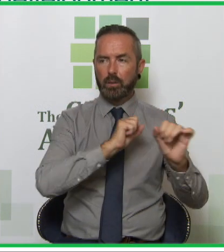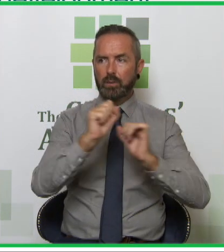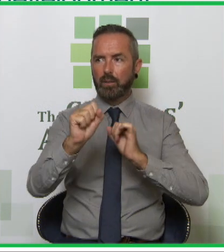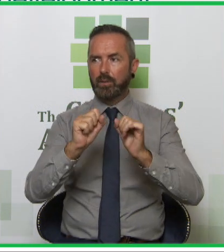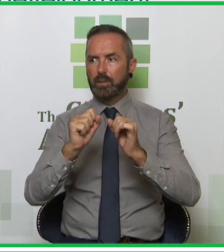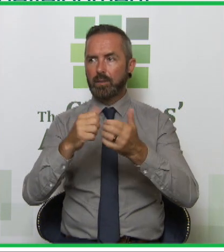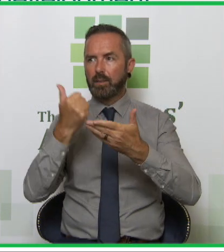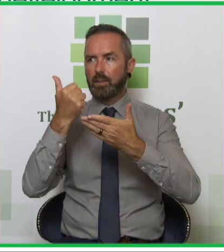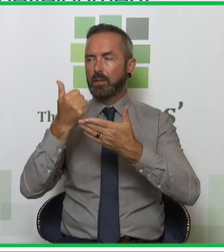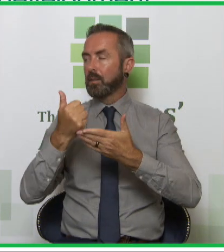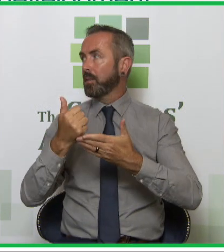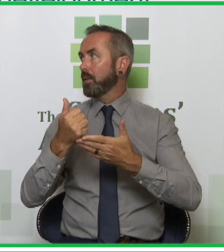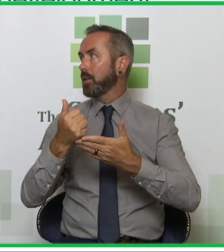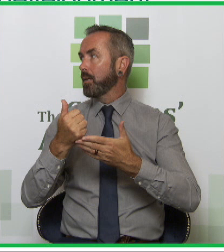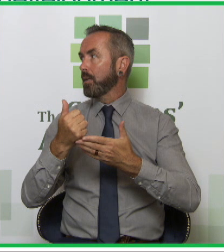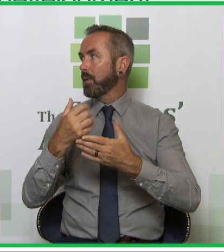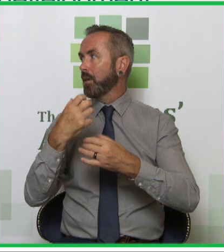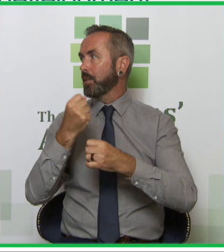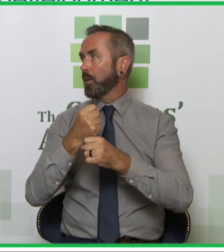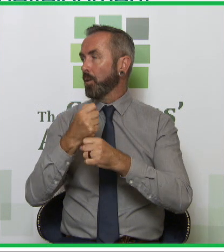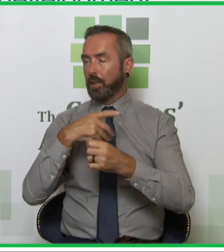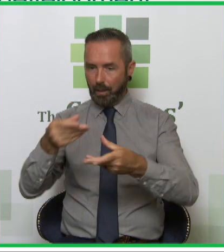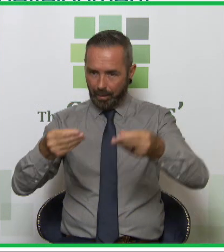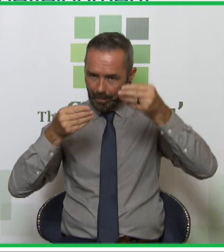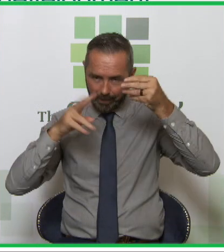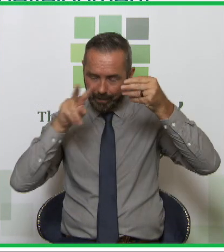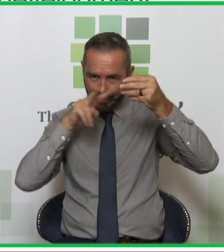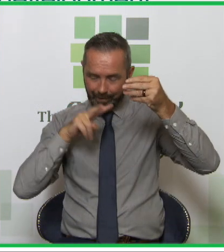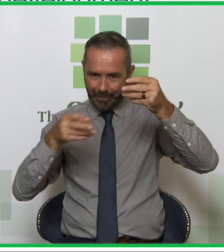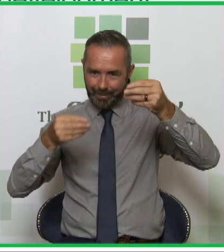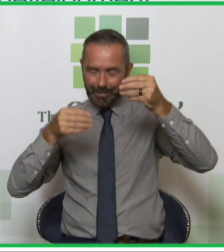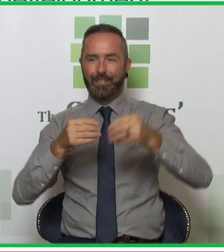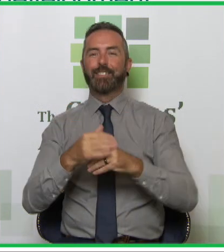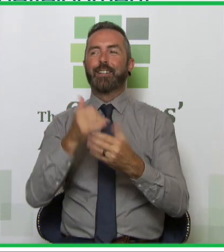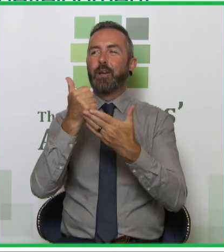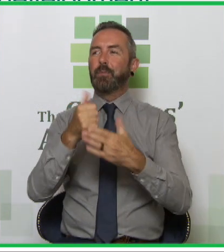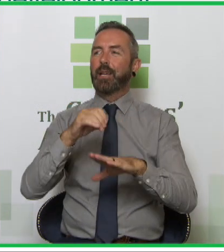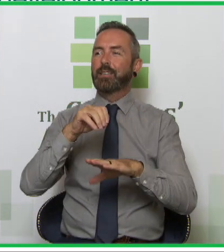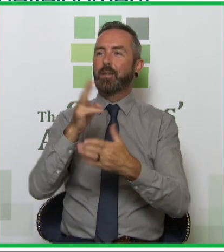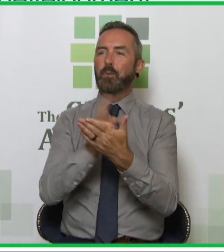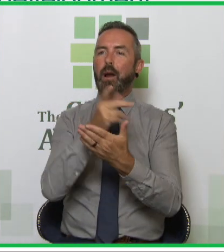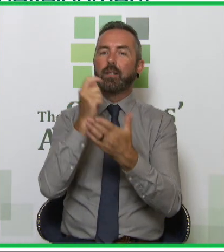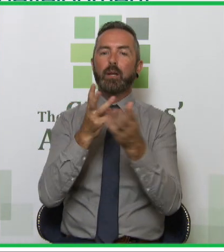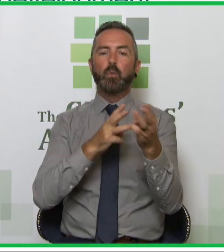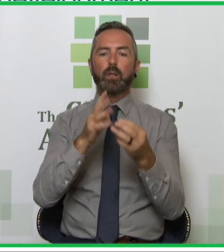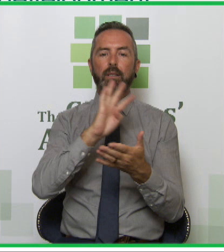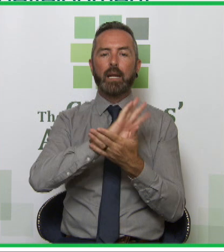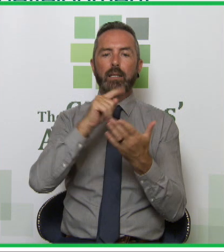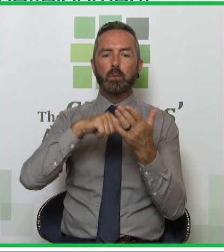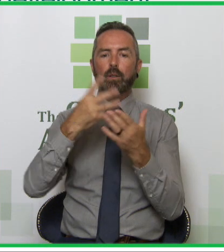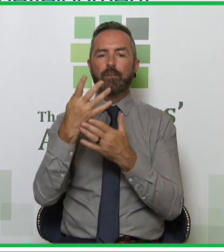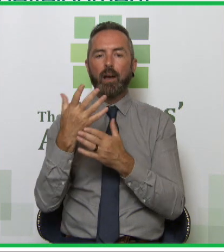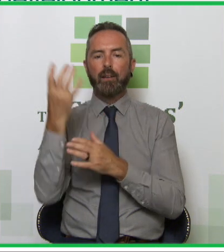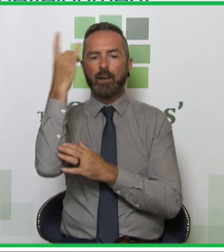based, I have to hold it up here so I can read my writing, based around part-time work, 19.5 hours a week,